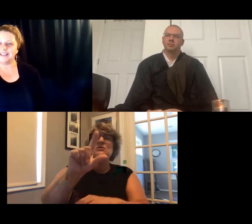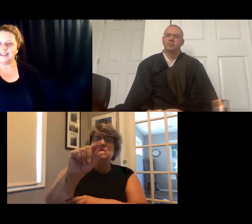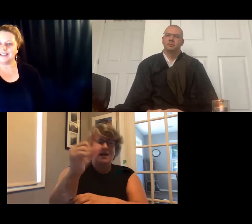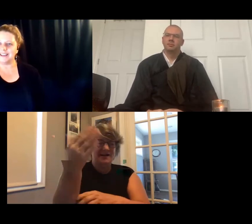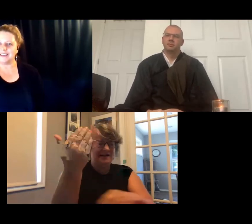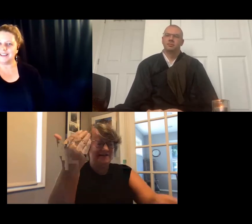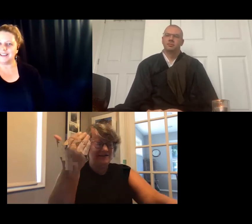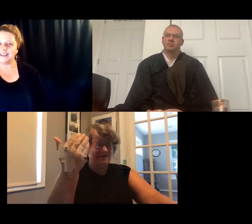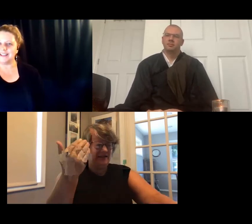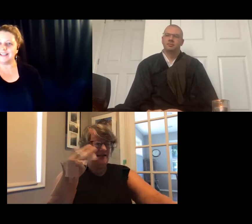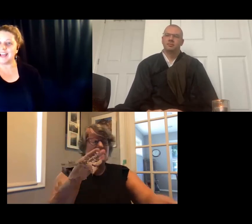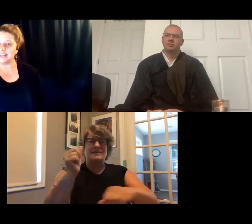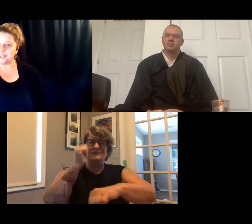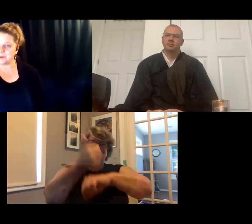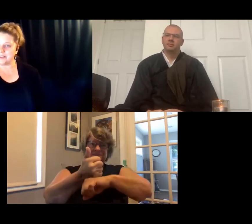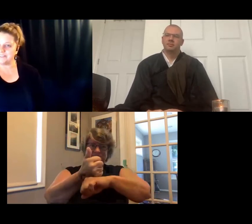In